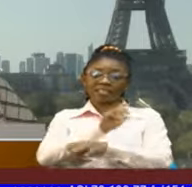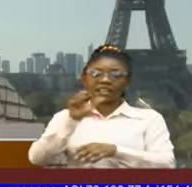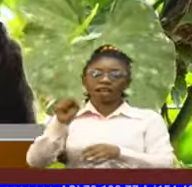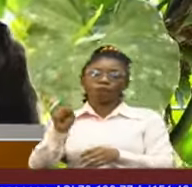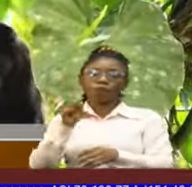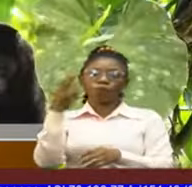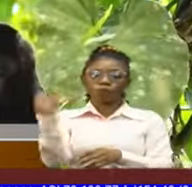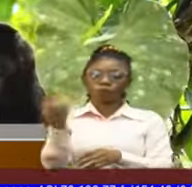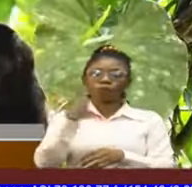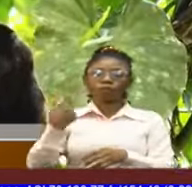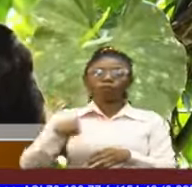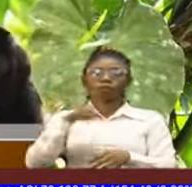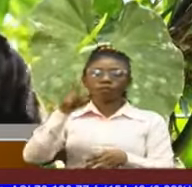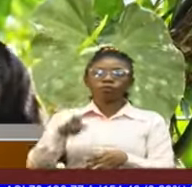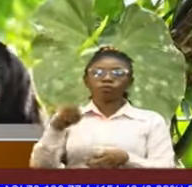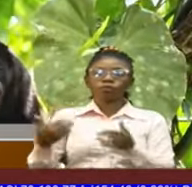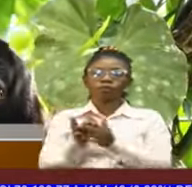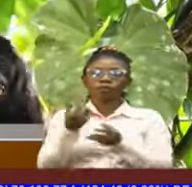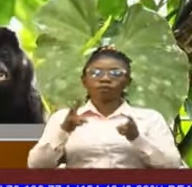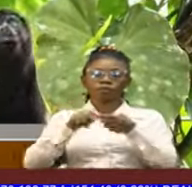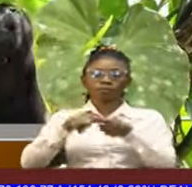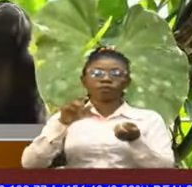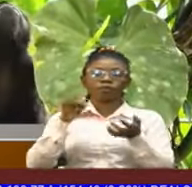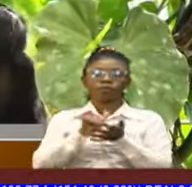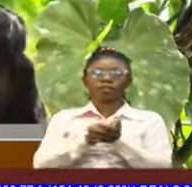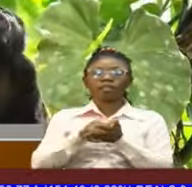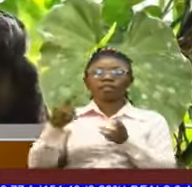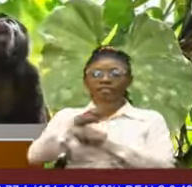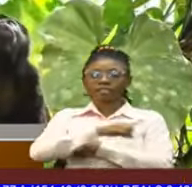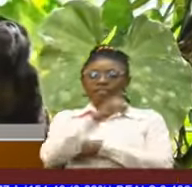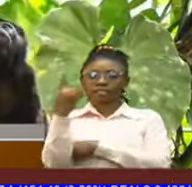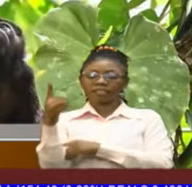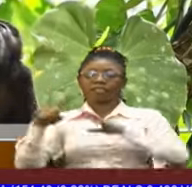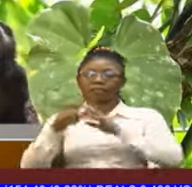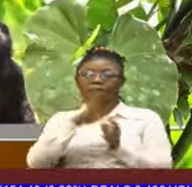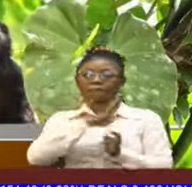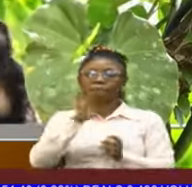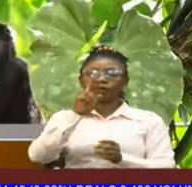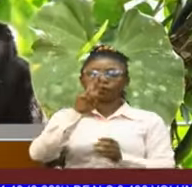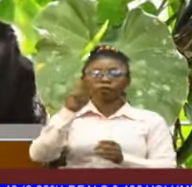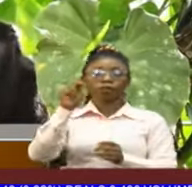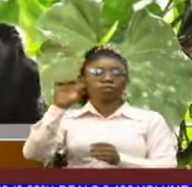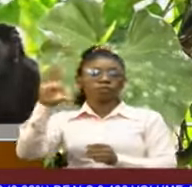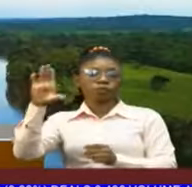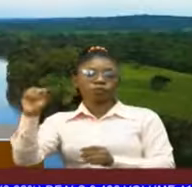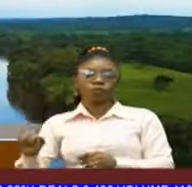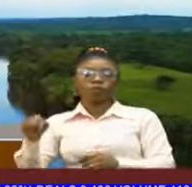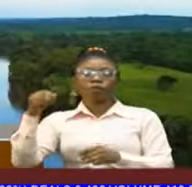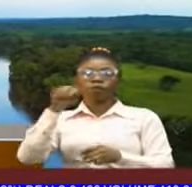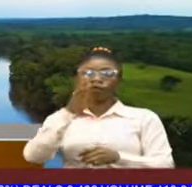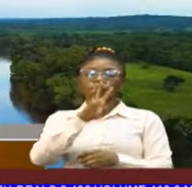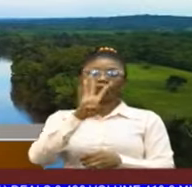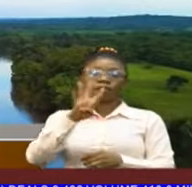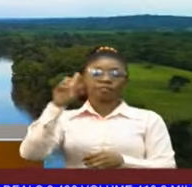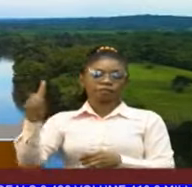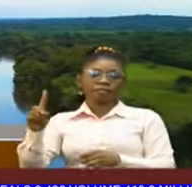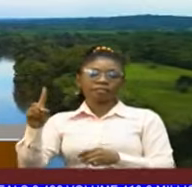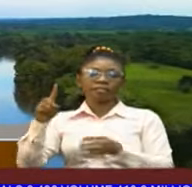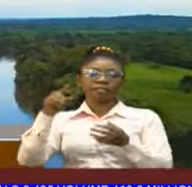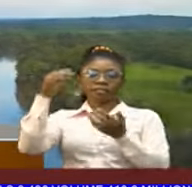biodiversity. The day was proclaimed by the UNESCO General Conference in its 41st session in